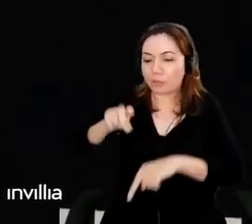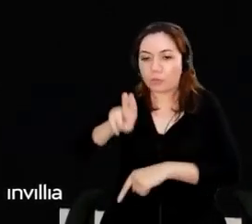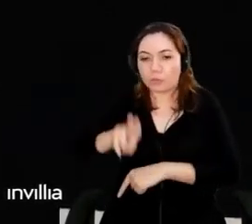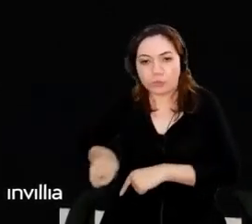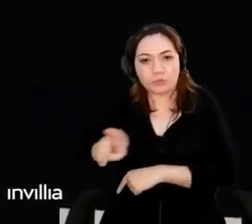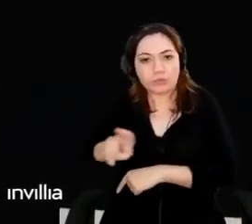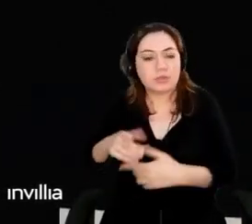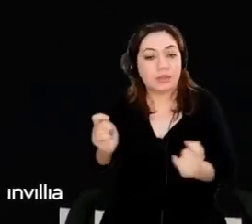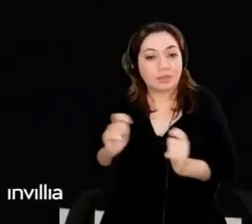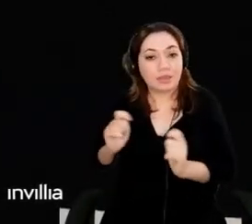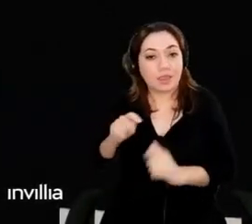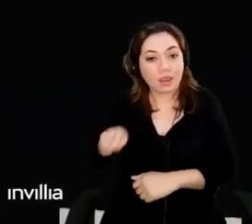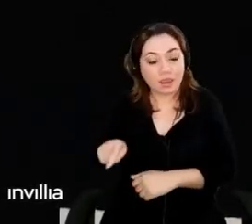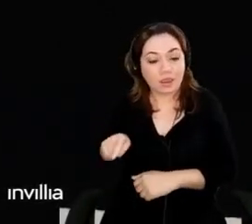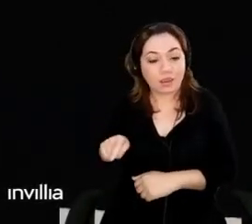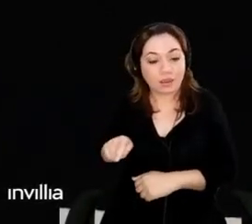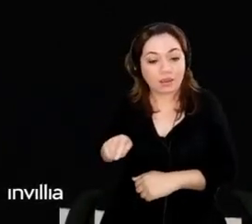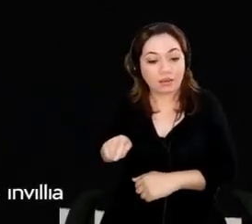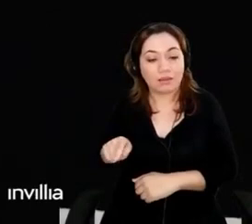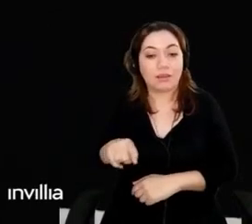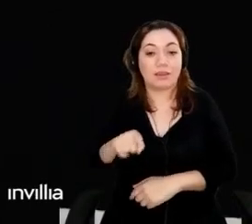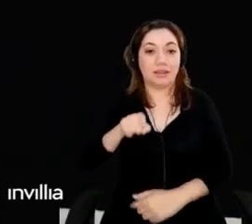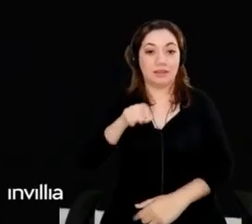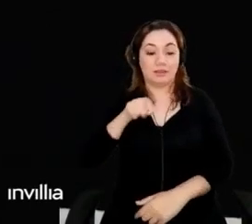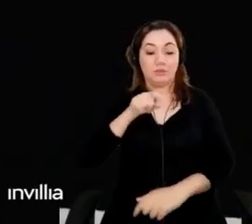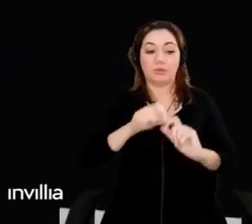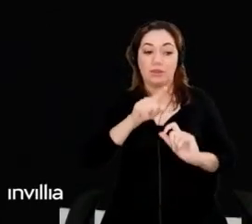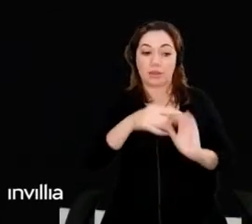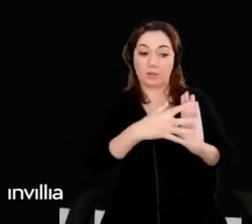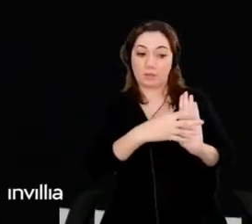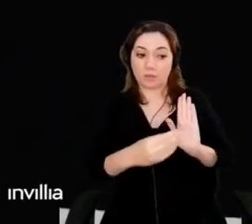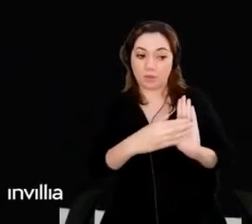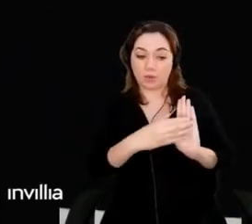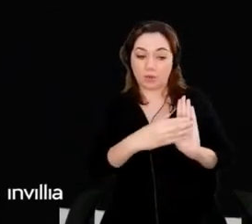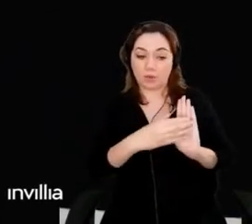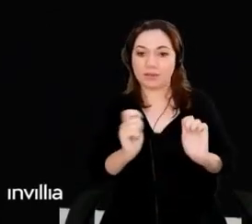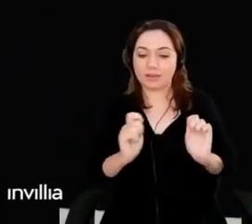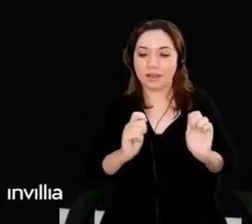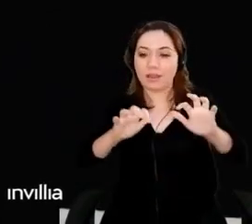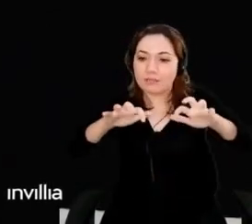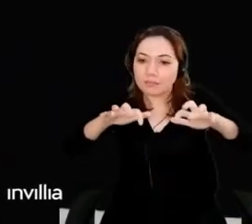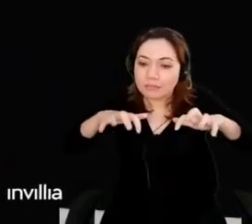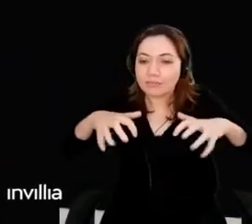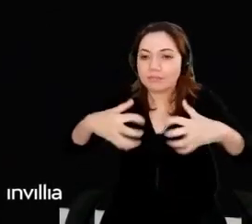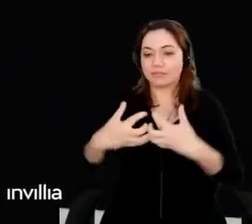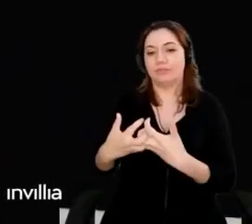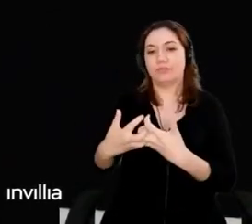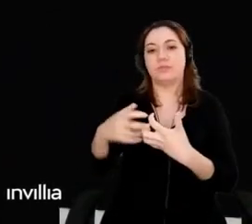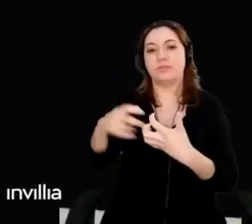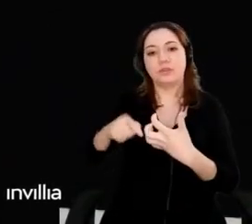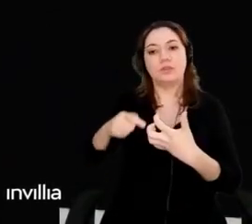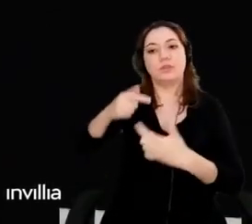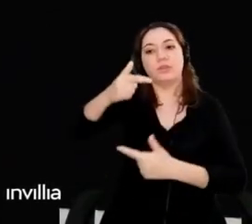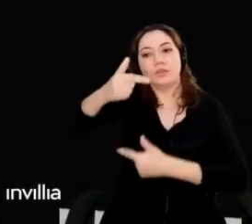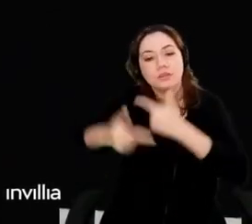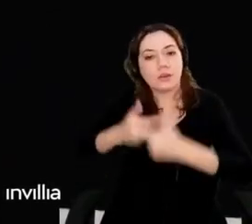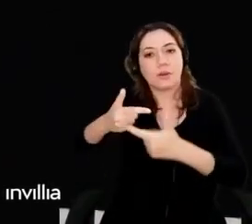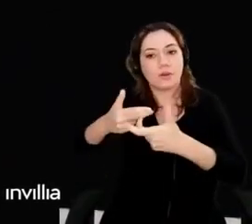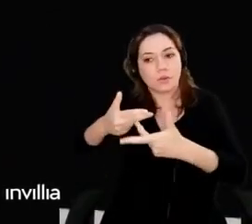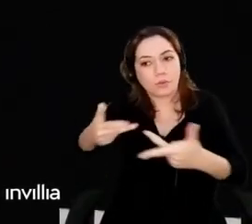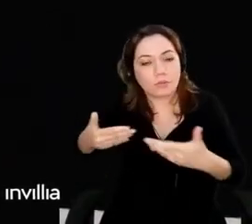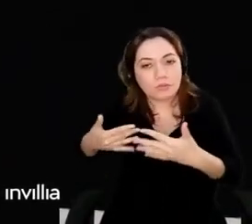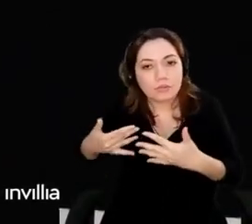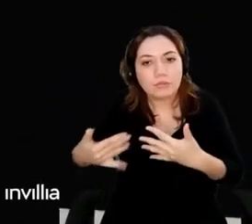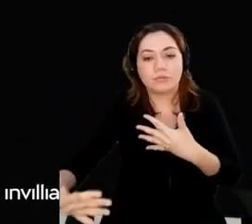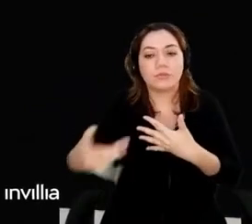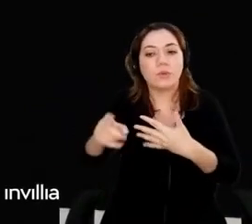AI models get integrated in our workflows, how they connect to our software, how they connect to our